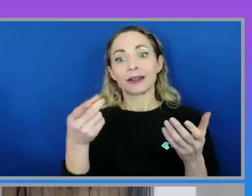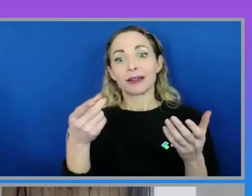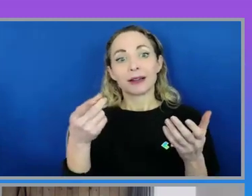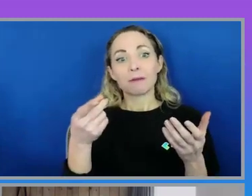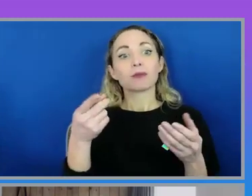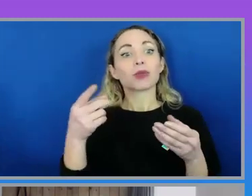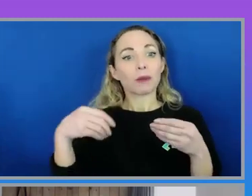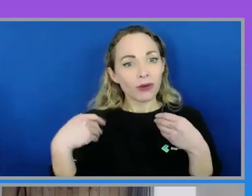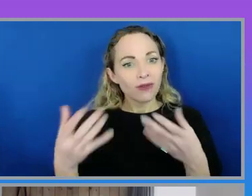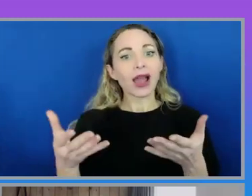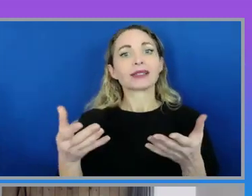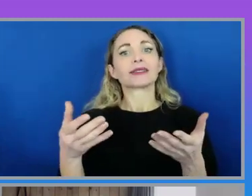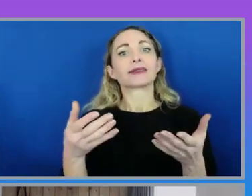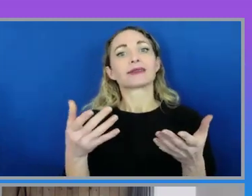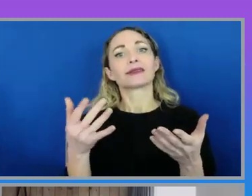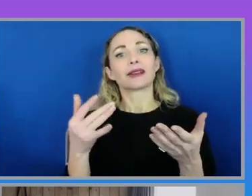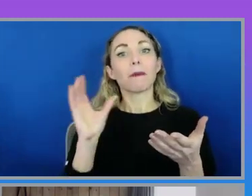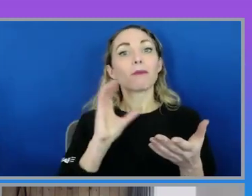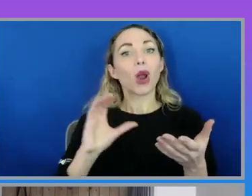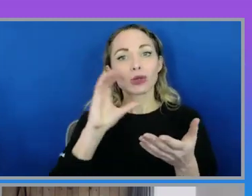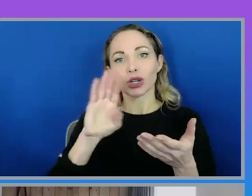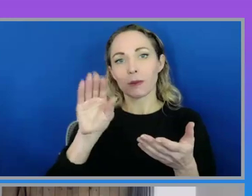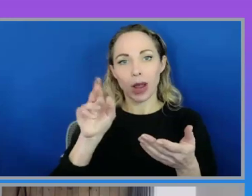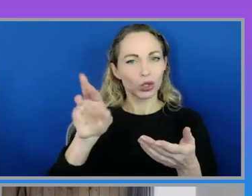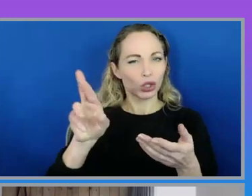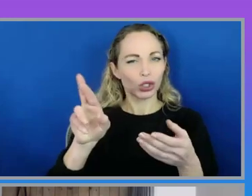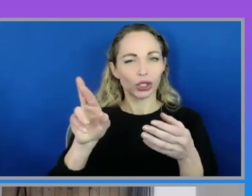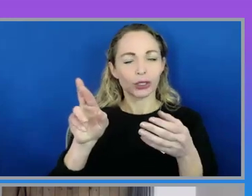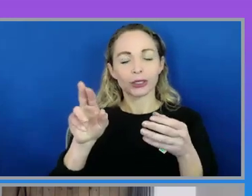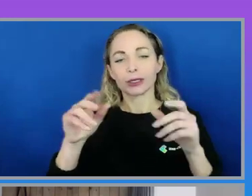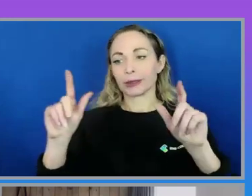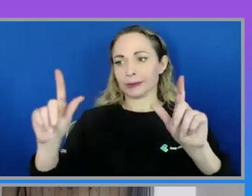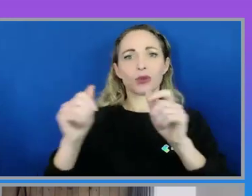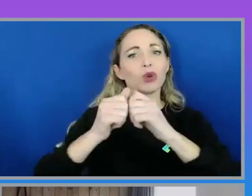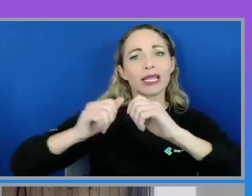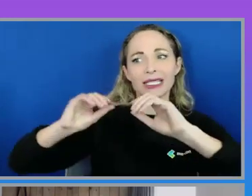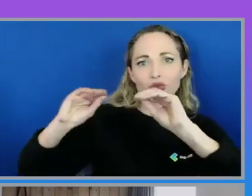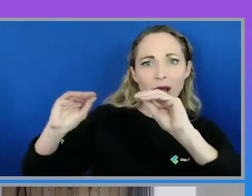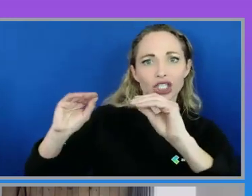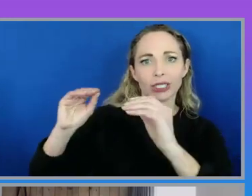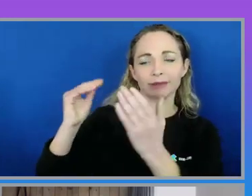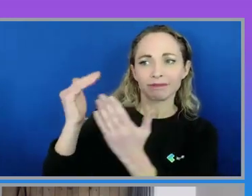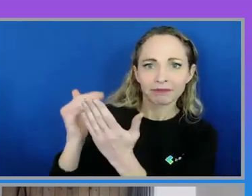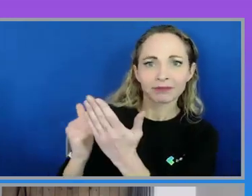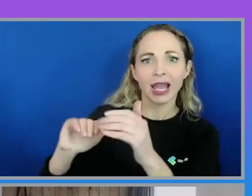it provides browsers with instructions for how to calculate the accessible